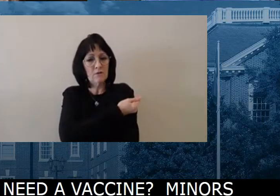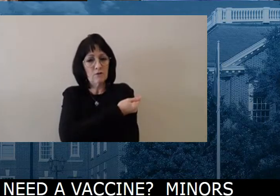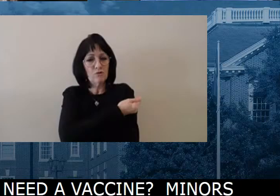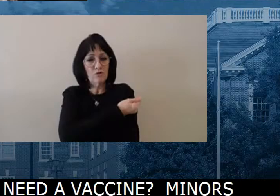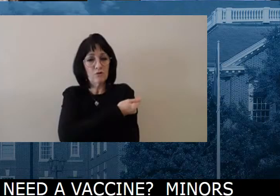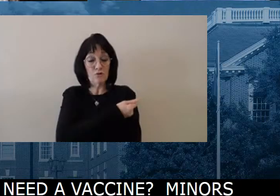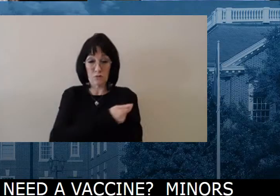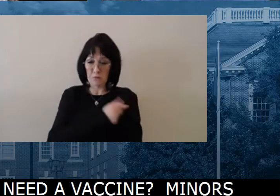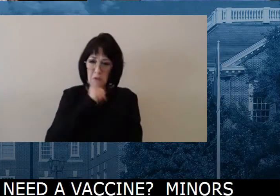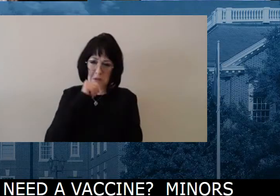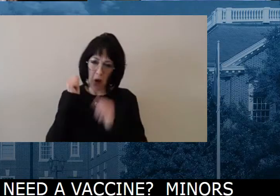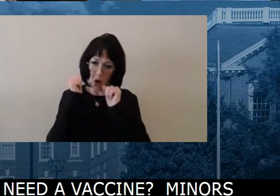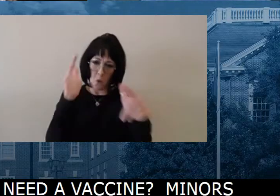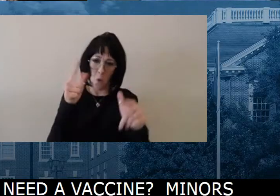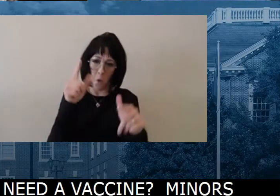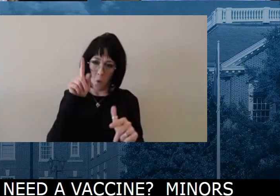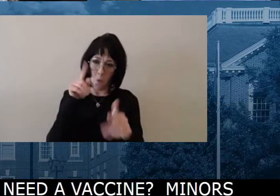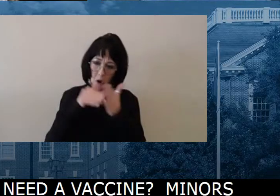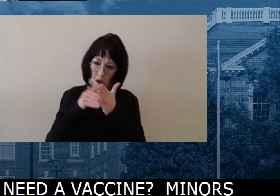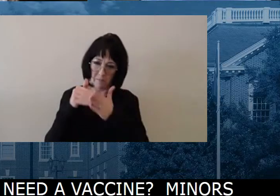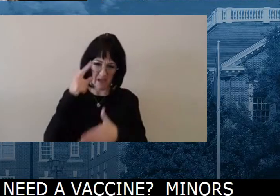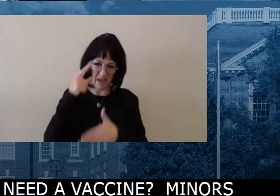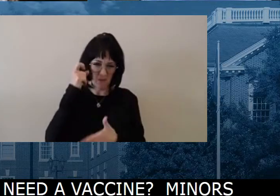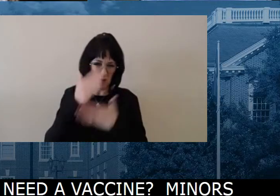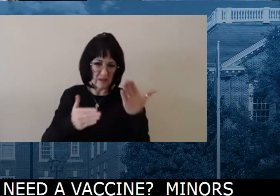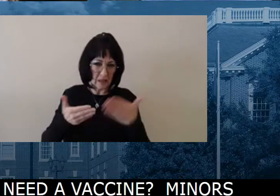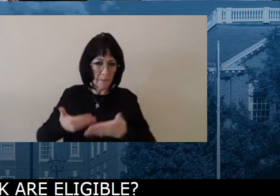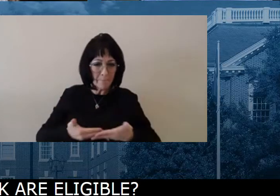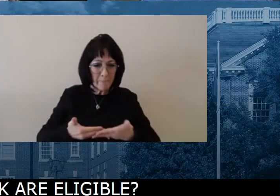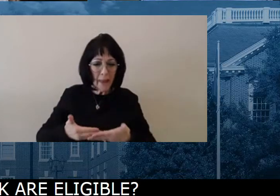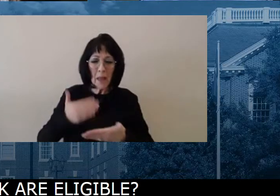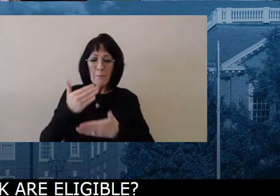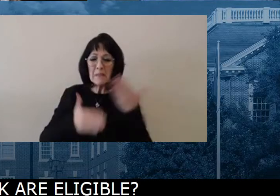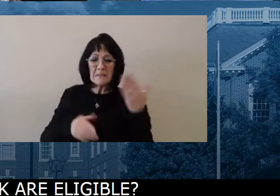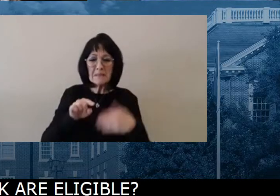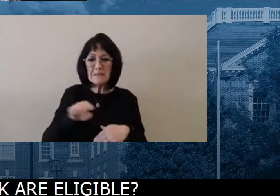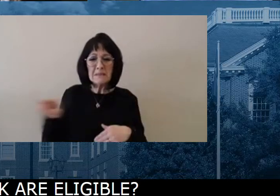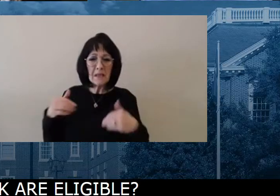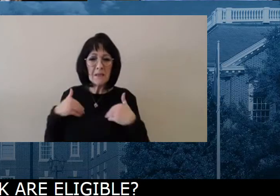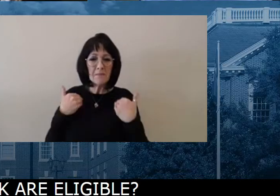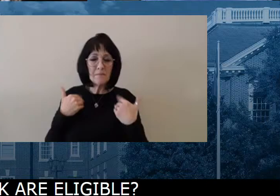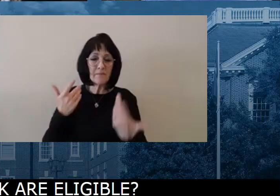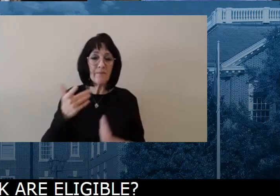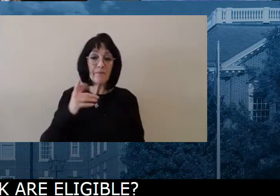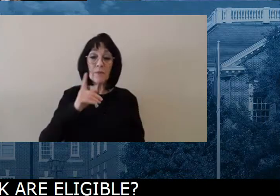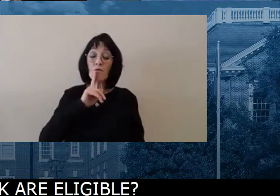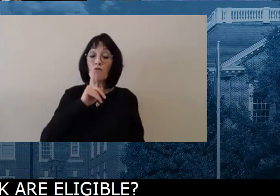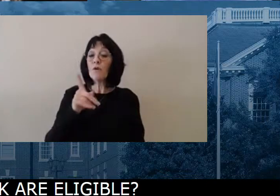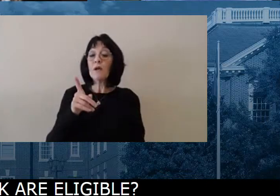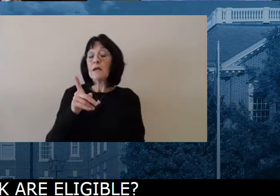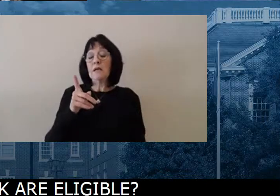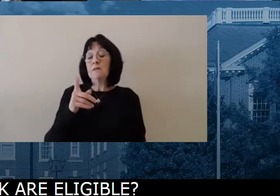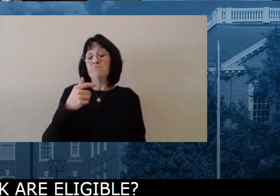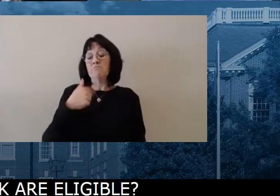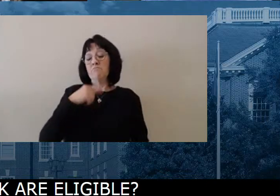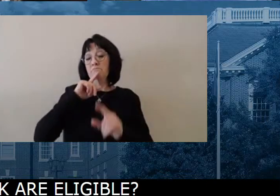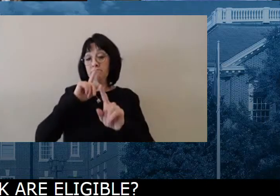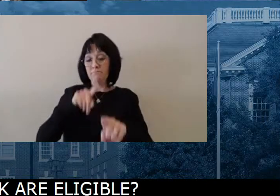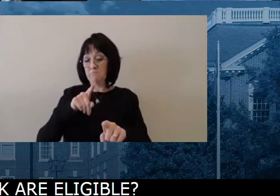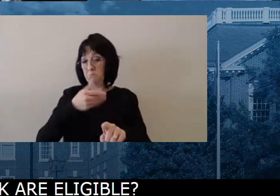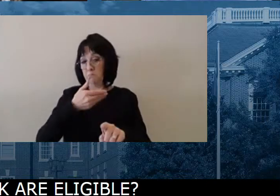Yeah, so I'm going to let Dr. Rattay do the math, but my recollection was we have 970,000 Delawareans. I want to